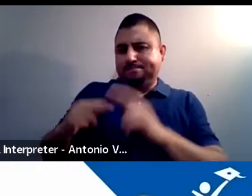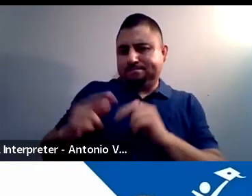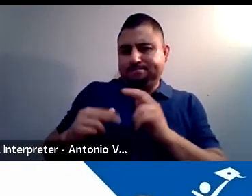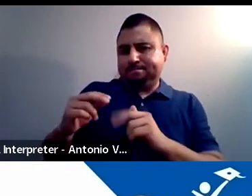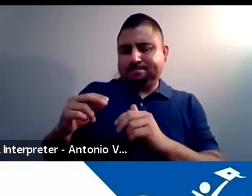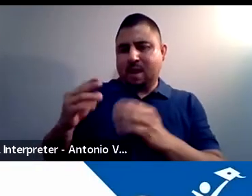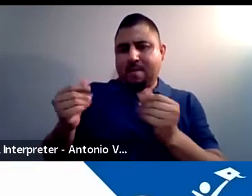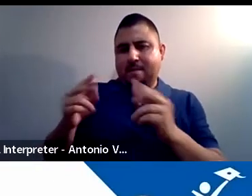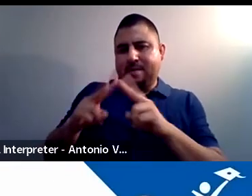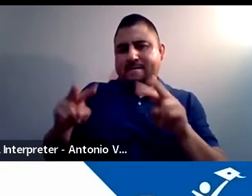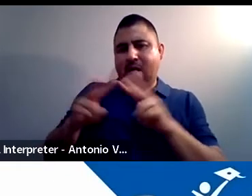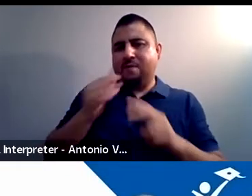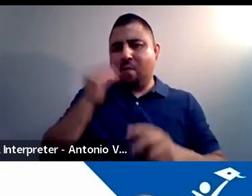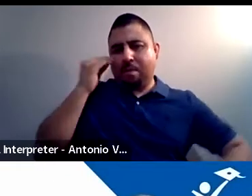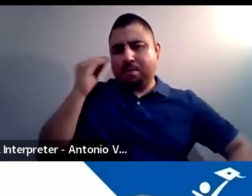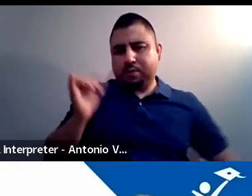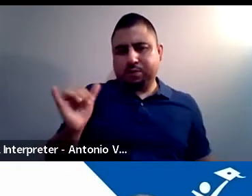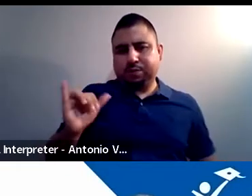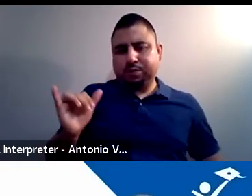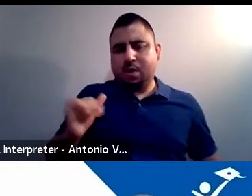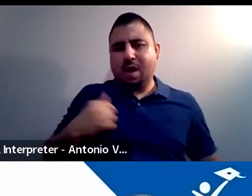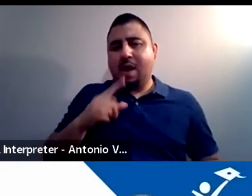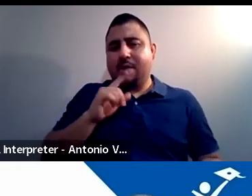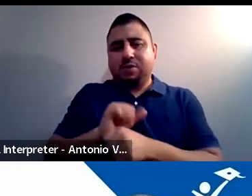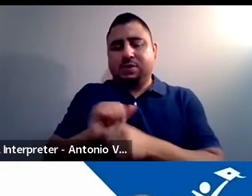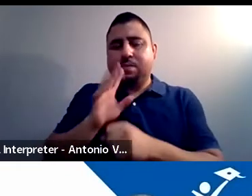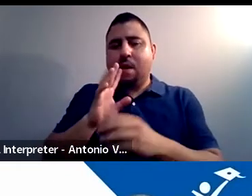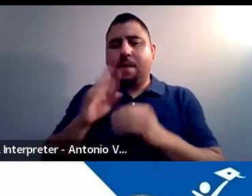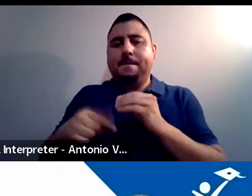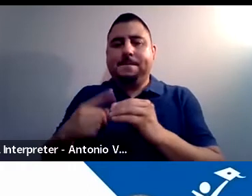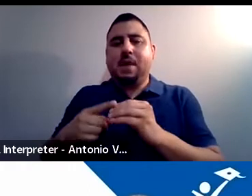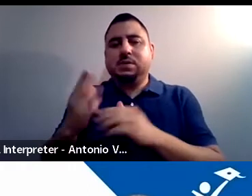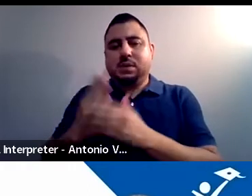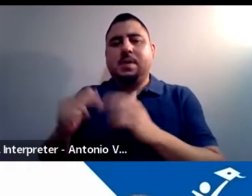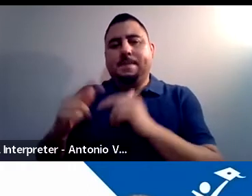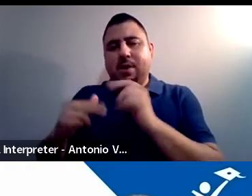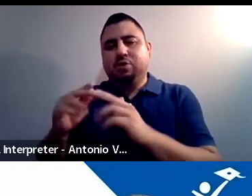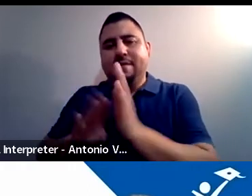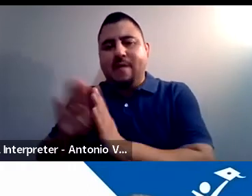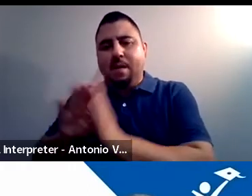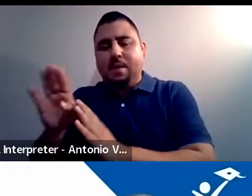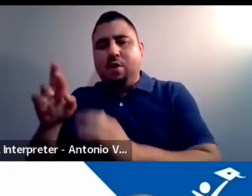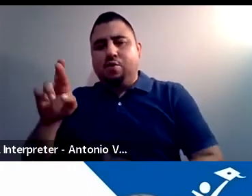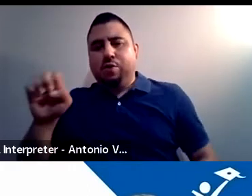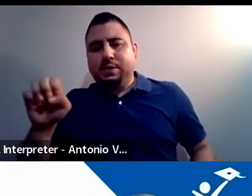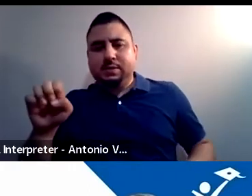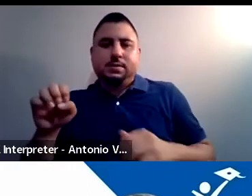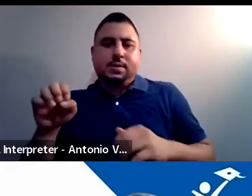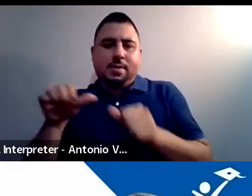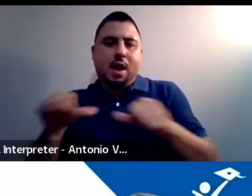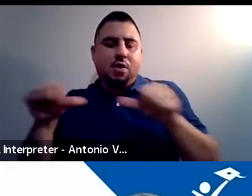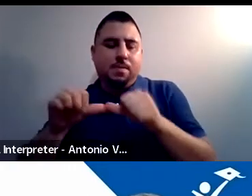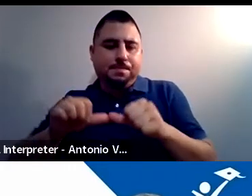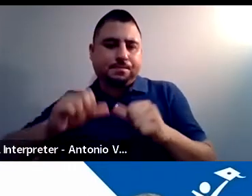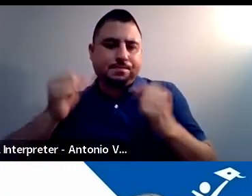property value of those homes. And I've actually spoken with some of the builders, developers, and realtors in the area, and that number